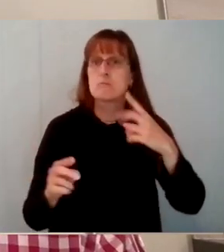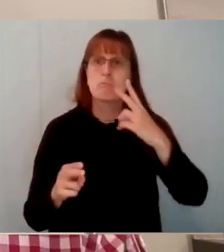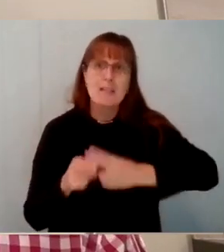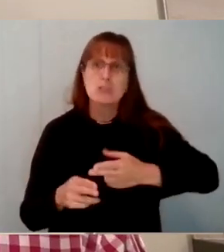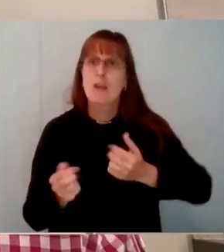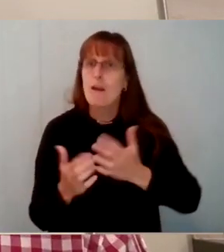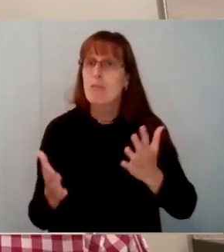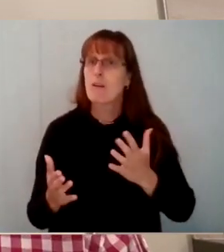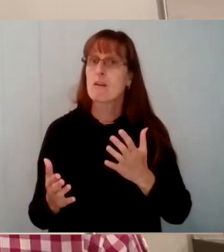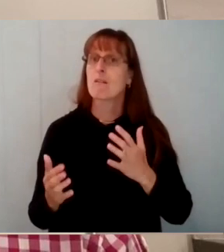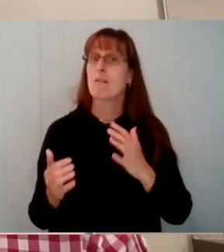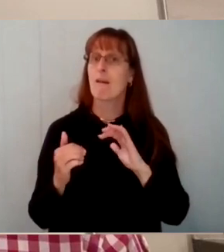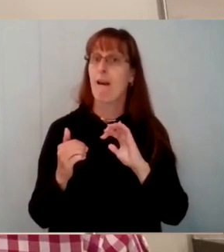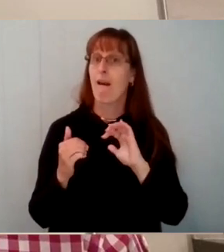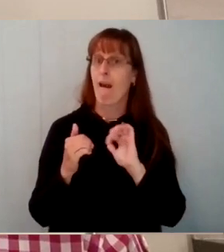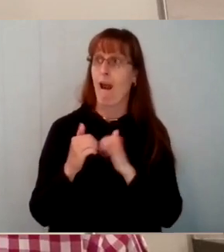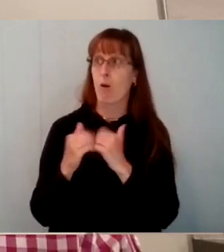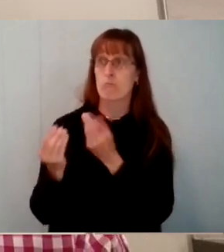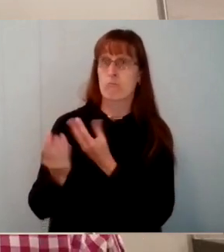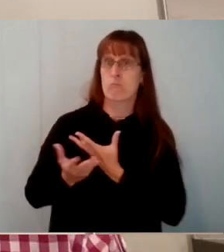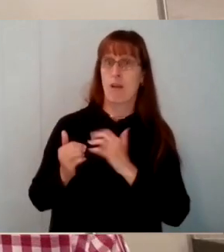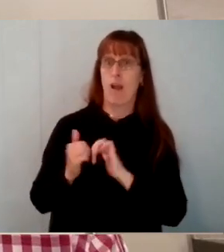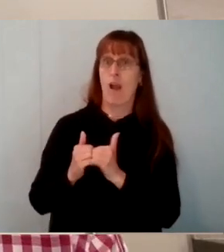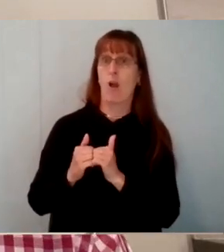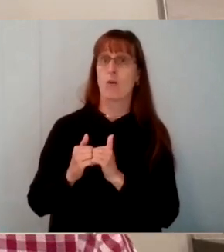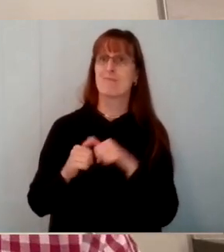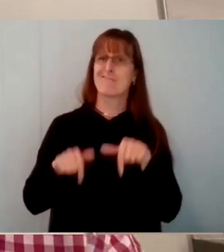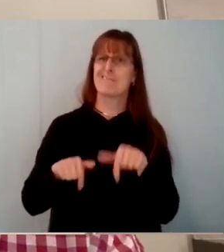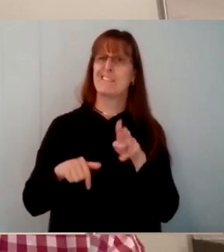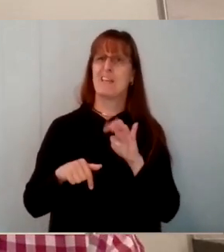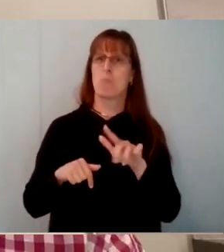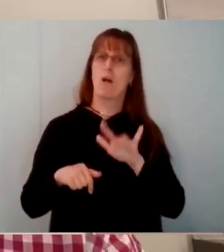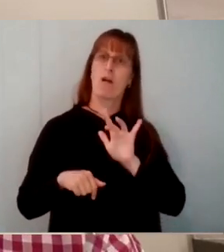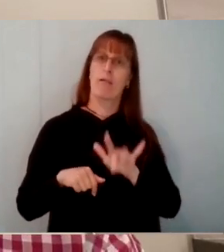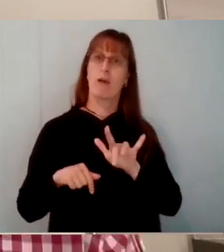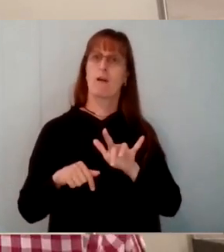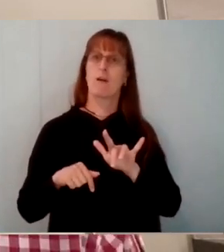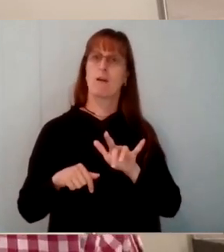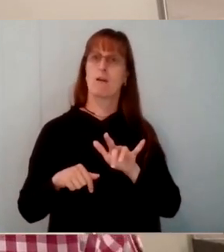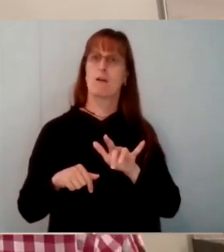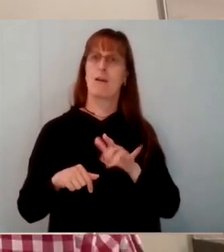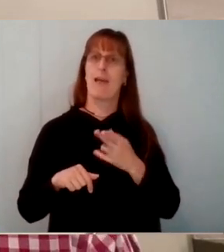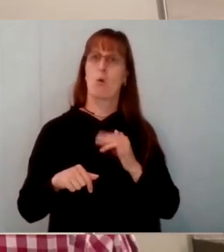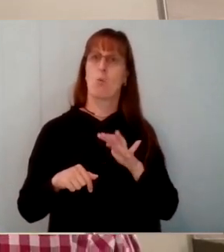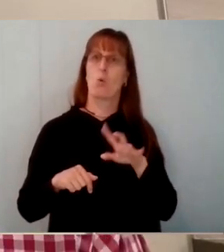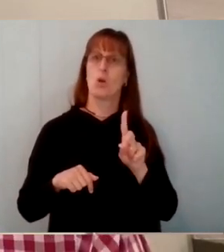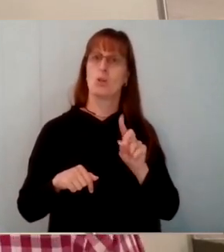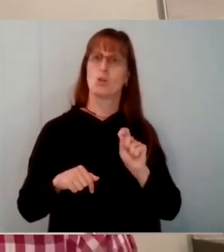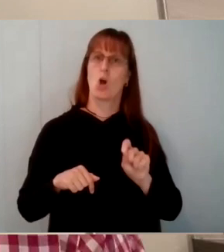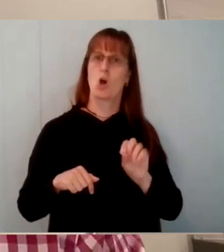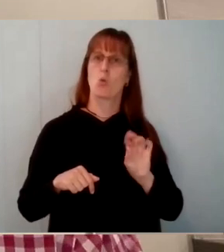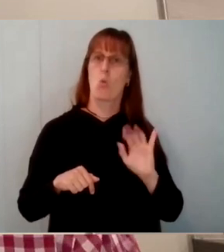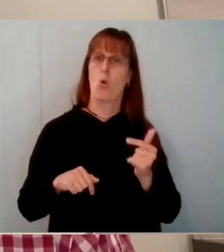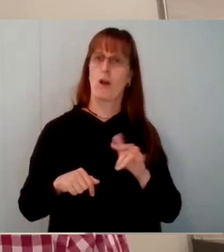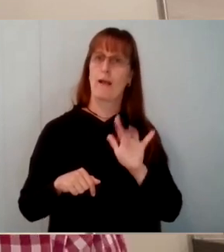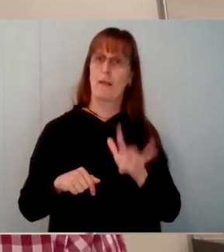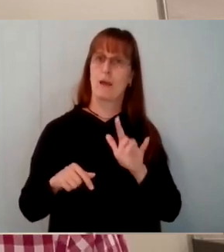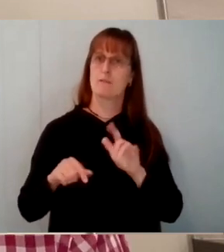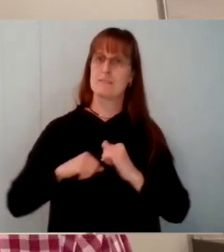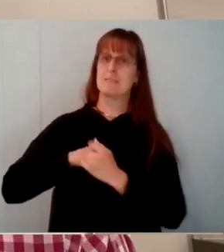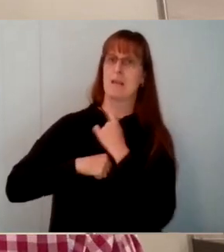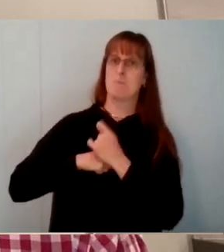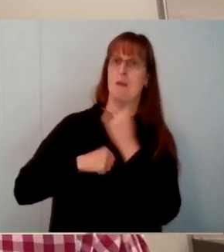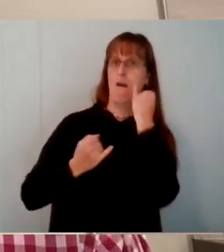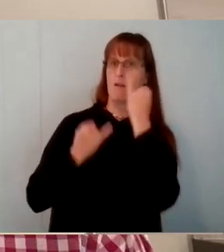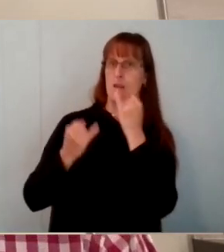to email communityrelations@haywood.org, and we'll do our best to answer any questions you have or share information that you think is